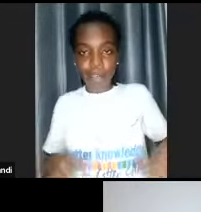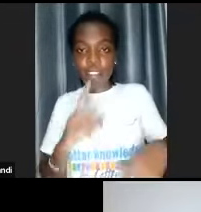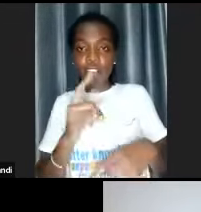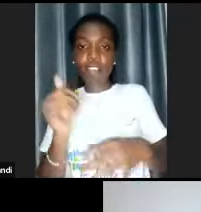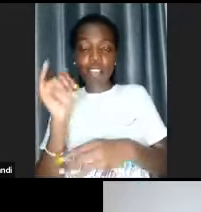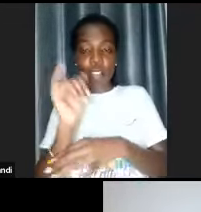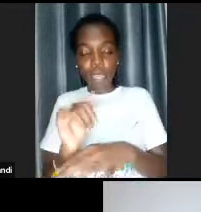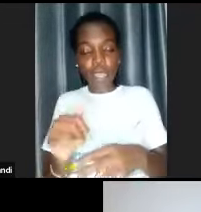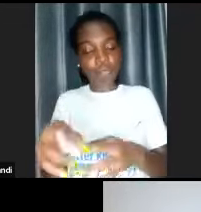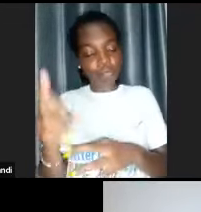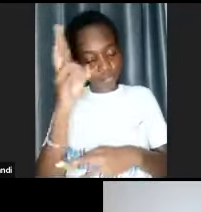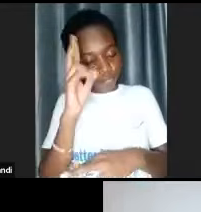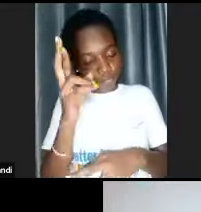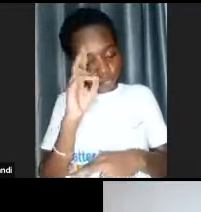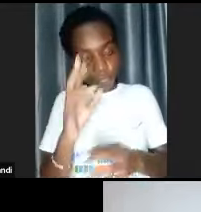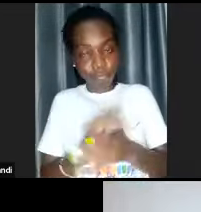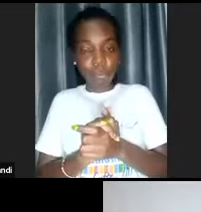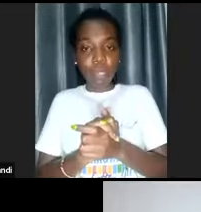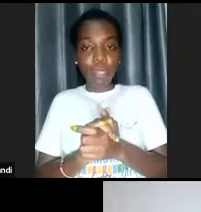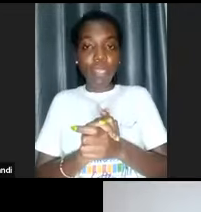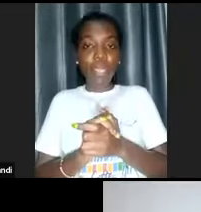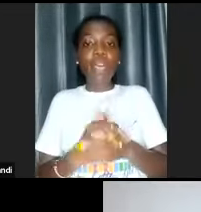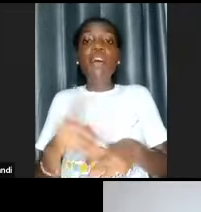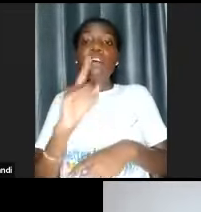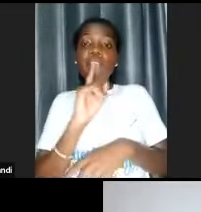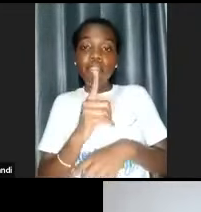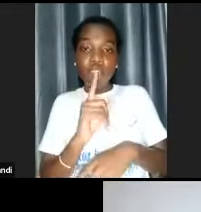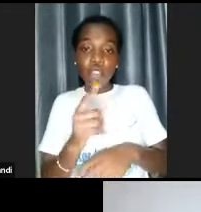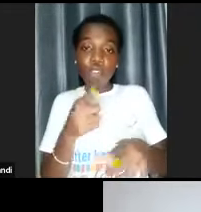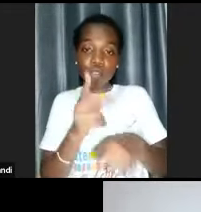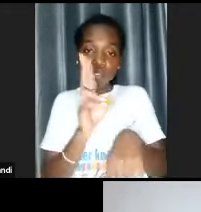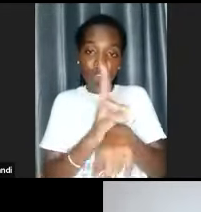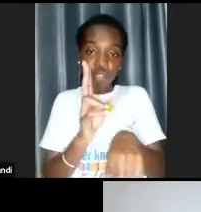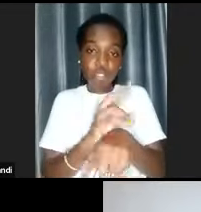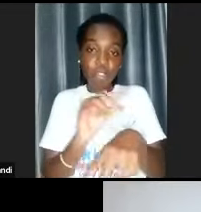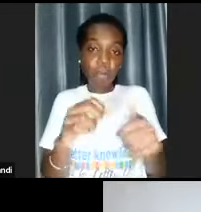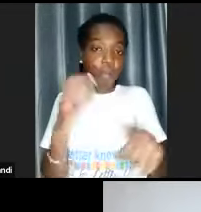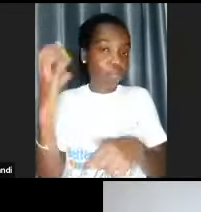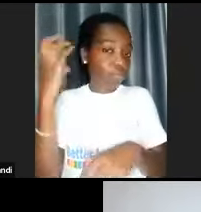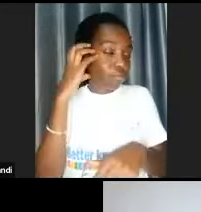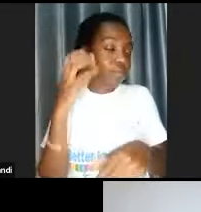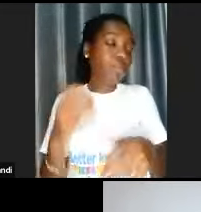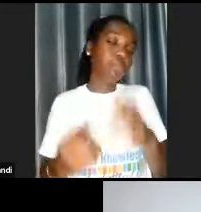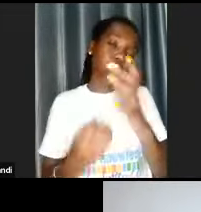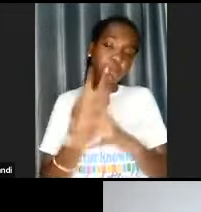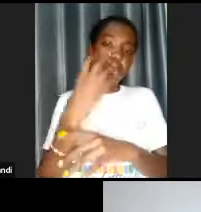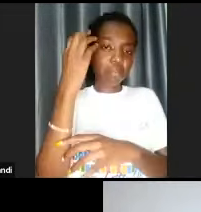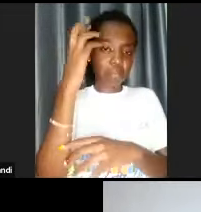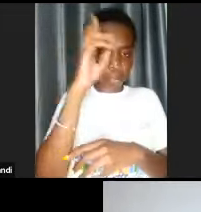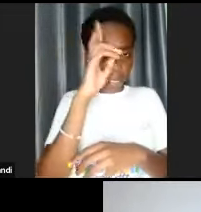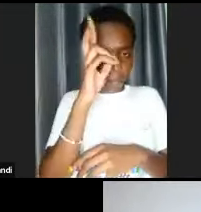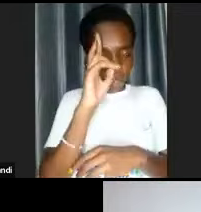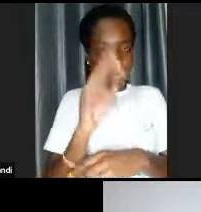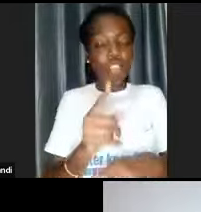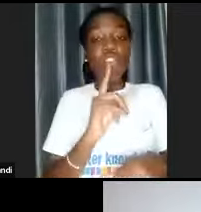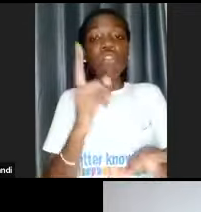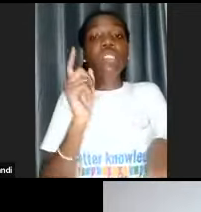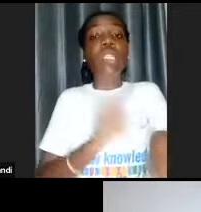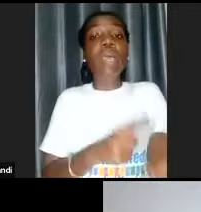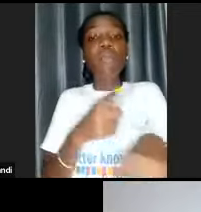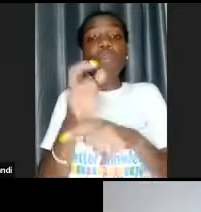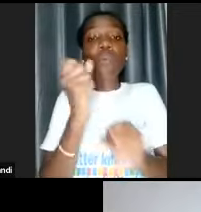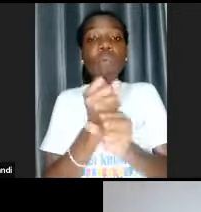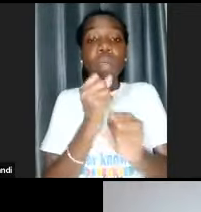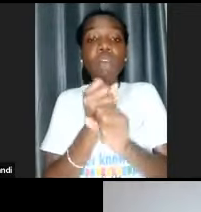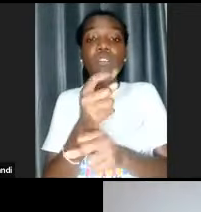purpose. So you can use your career to discover purpose. That's okay, because as you work, sometimes you get to validate. If you're